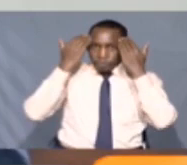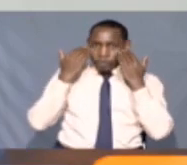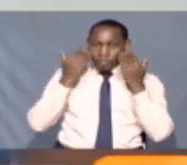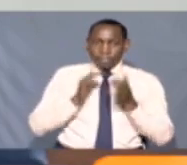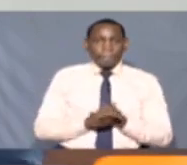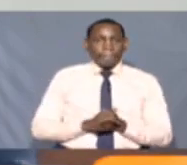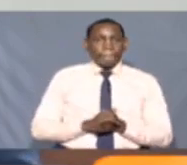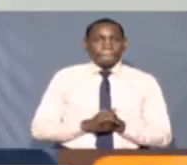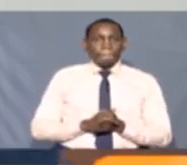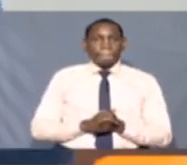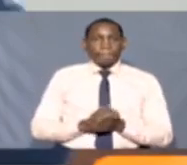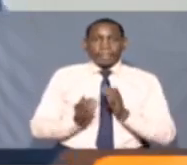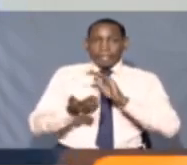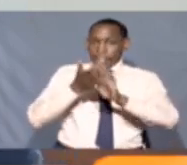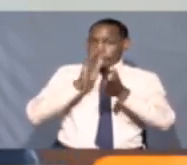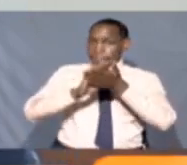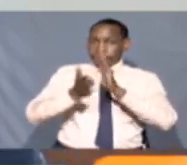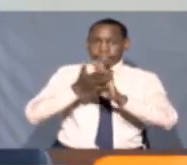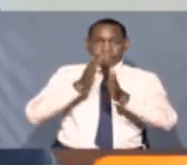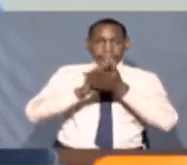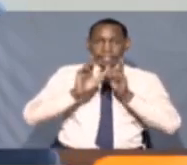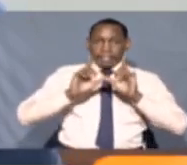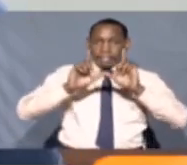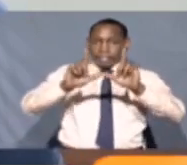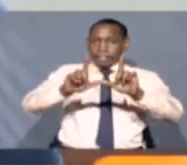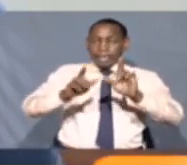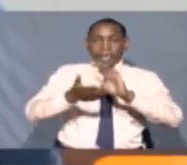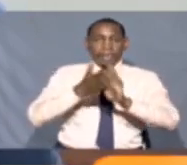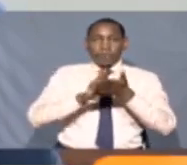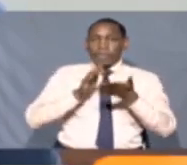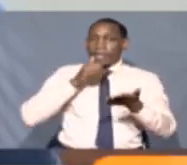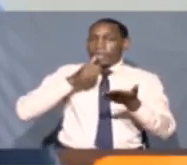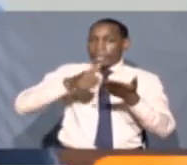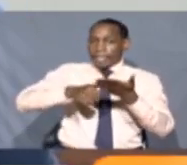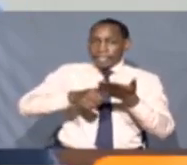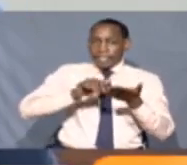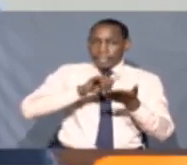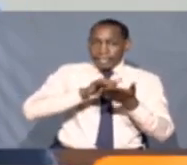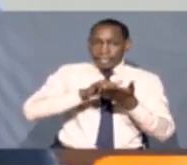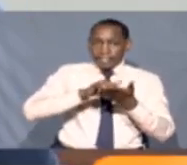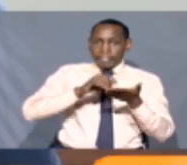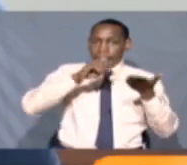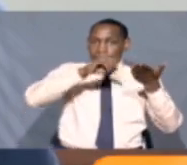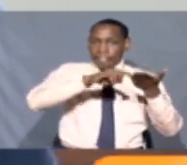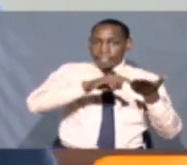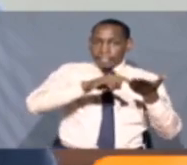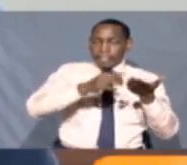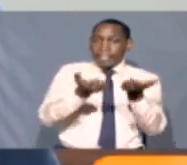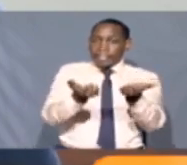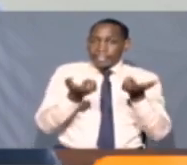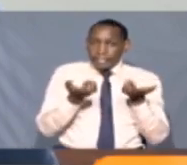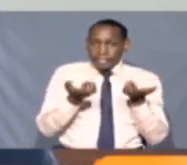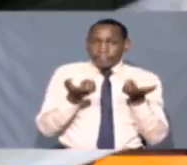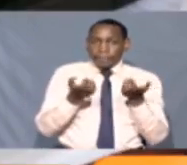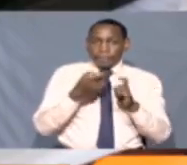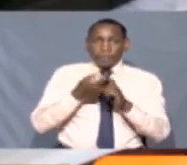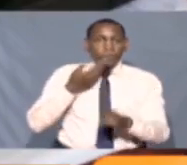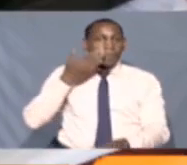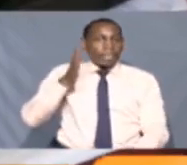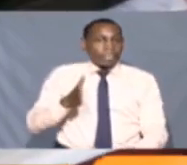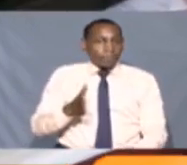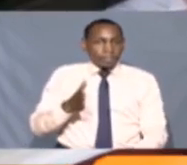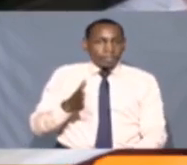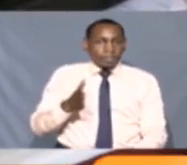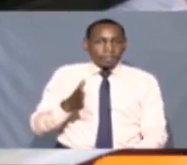no certificate of whatever nature that is ever required from the respondent